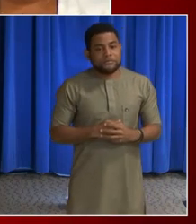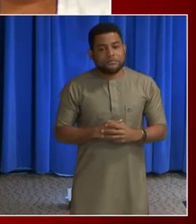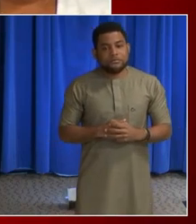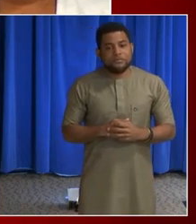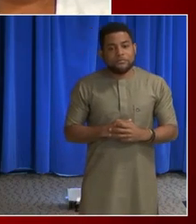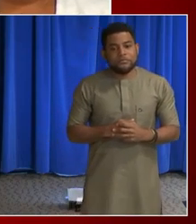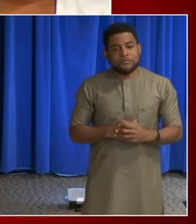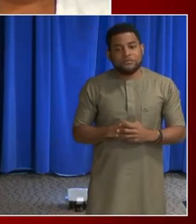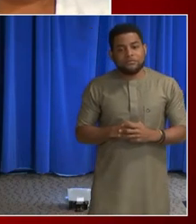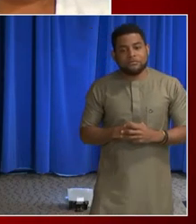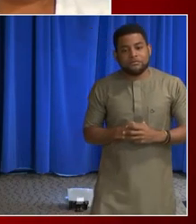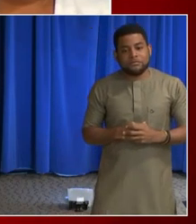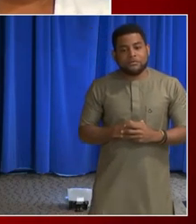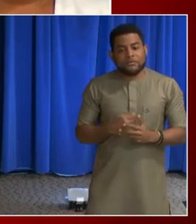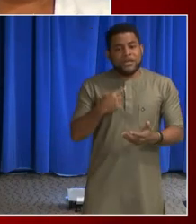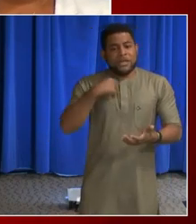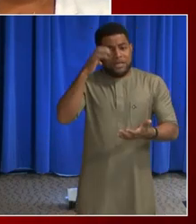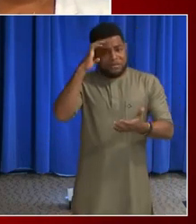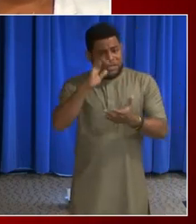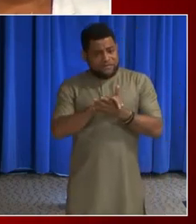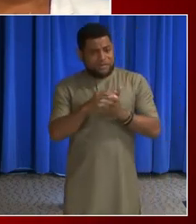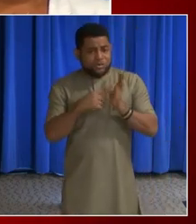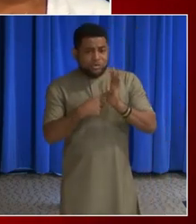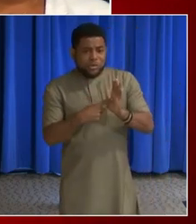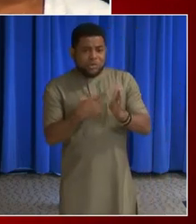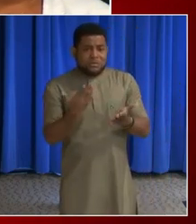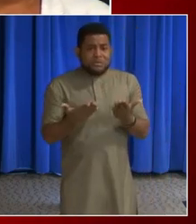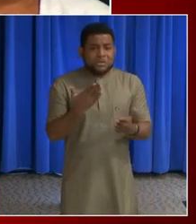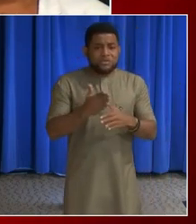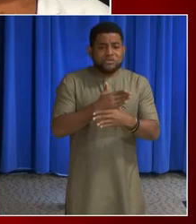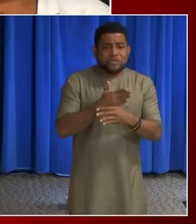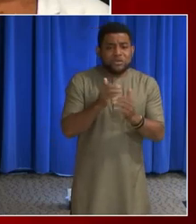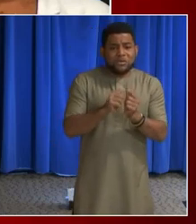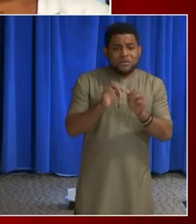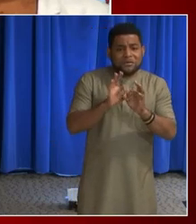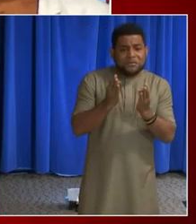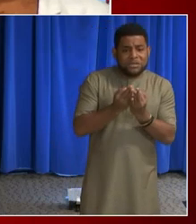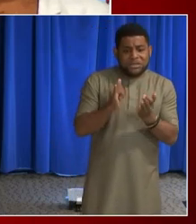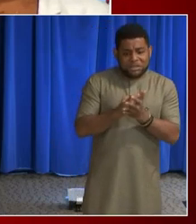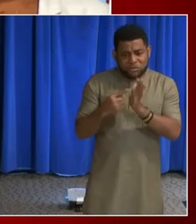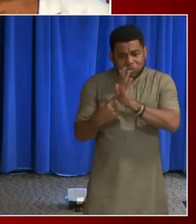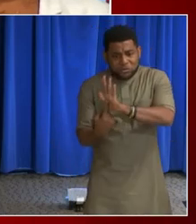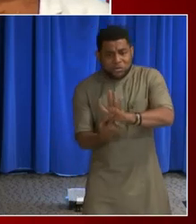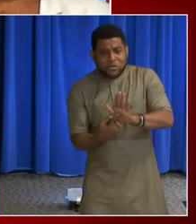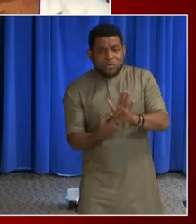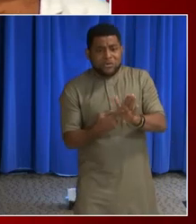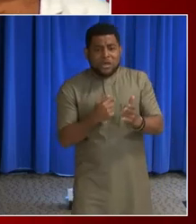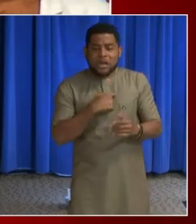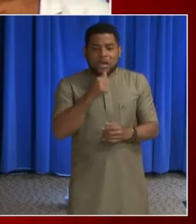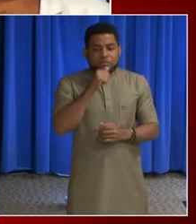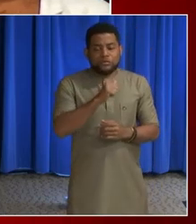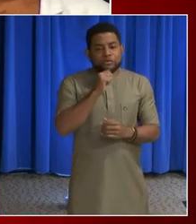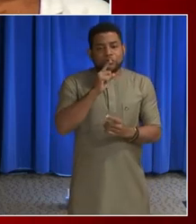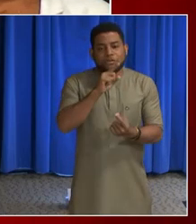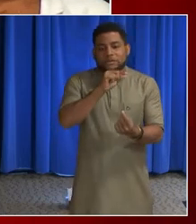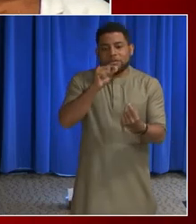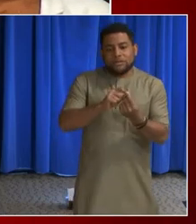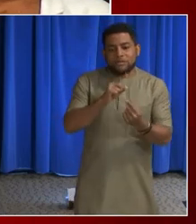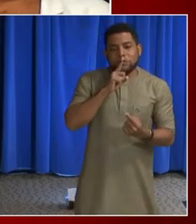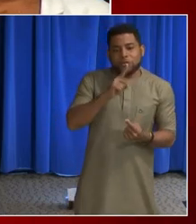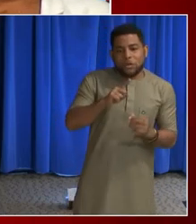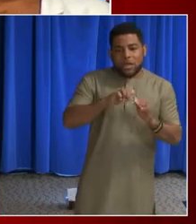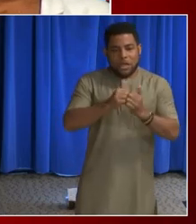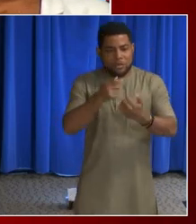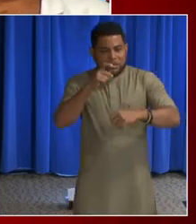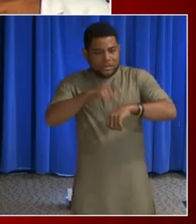I believe the raw footage of the video would have been shared with the family, mm-hmm. which would have showed that, but I'm not exactly sure how long that was, the time in between